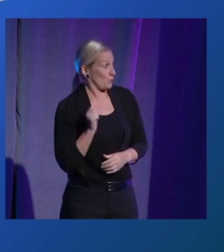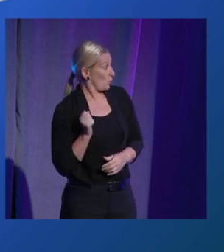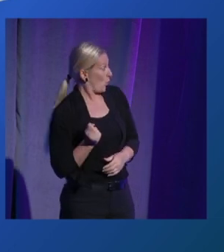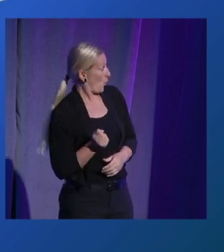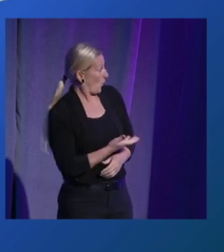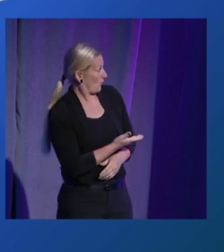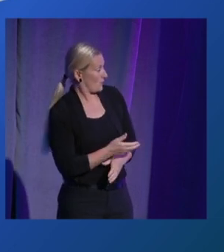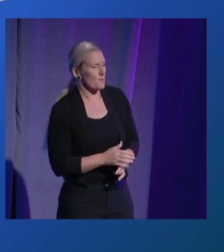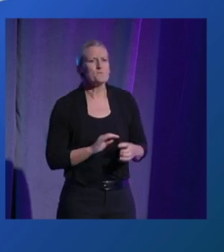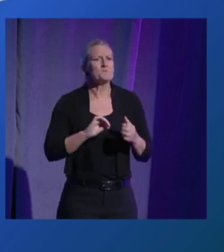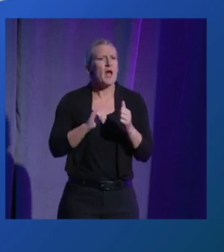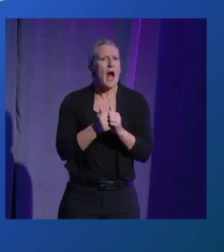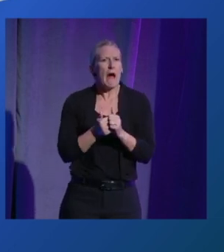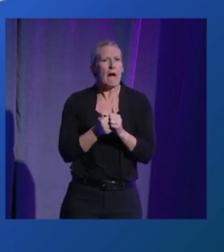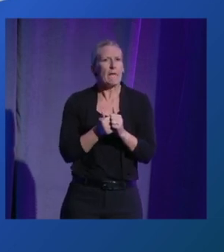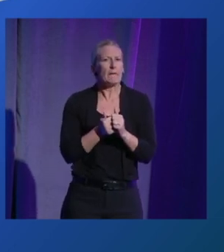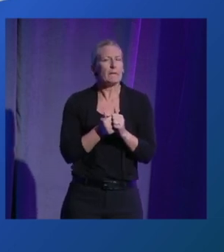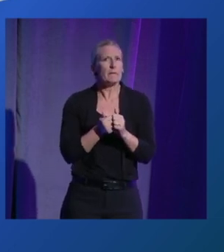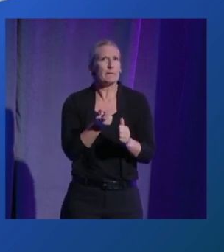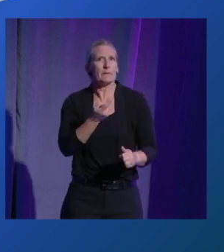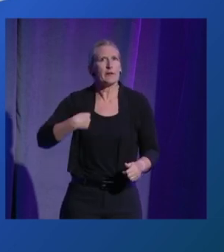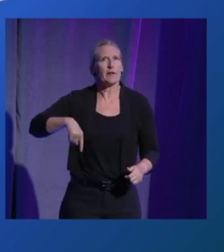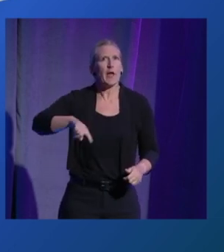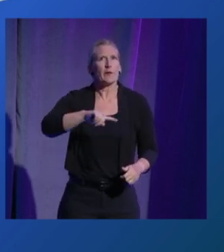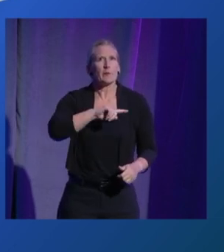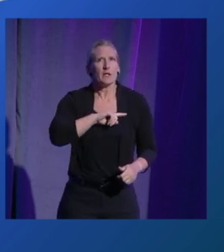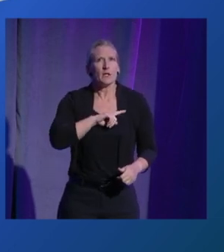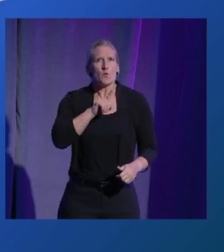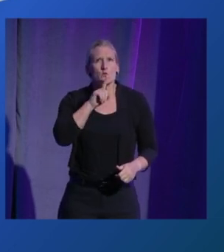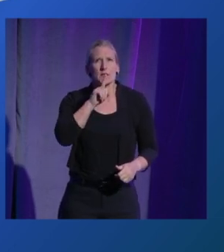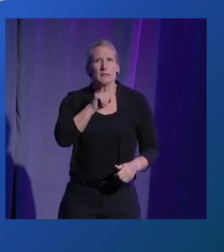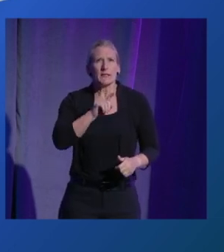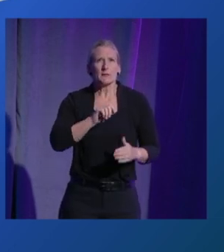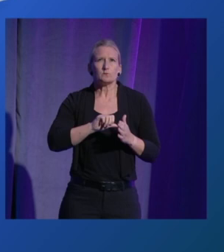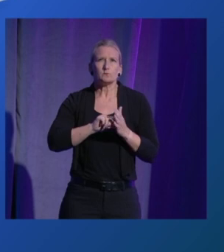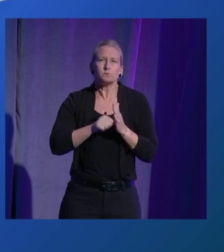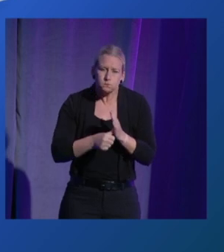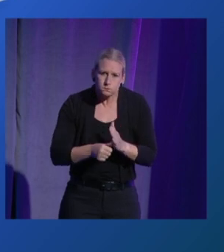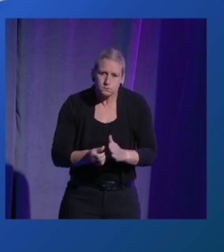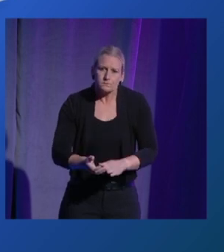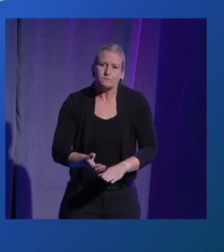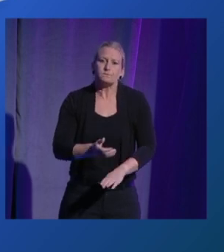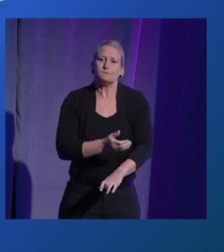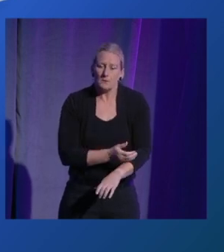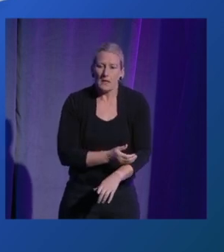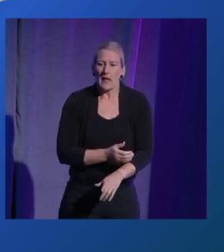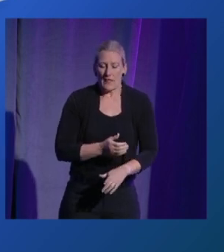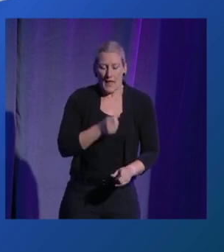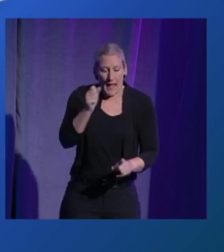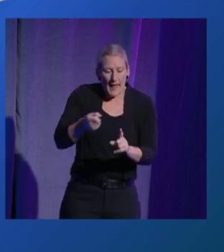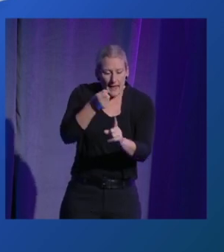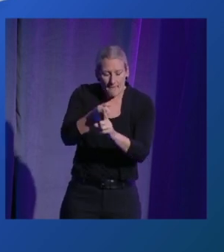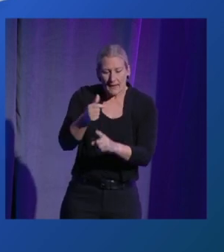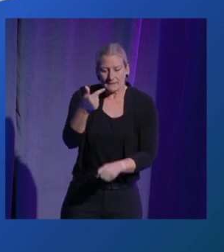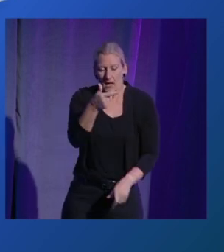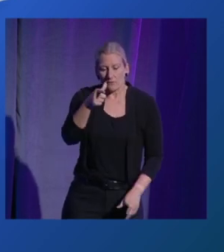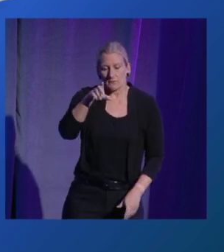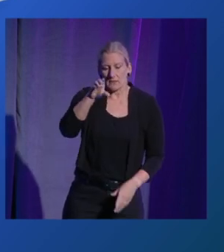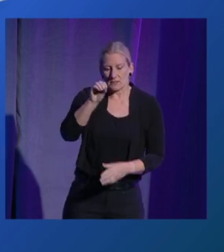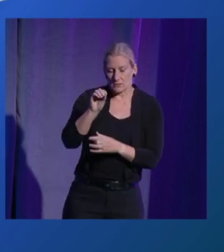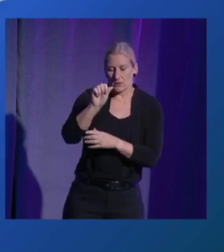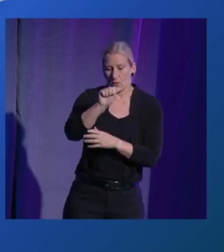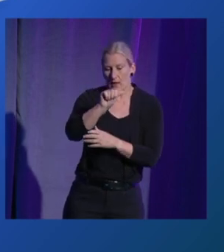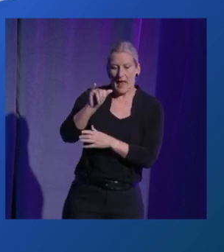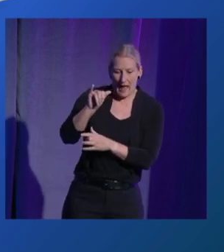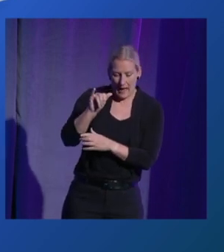how do you think we can amplify the the impact of goai and of digital a to really